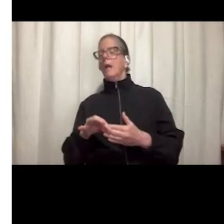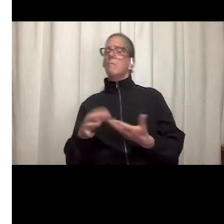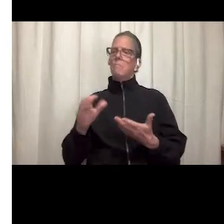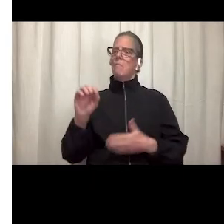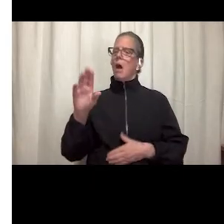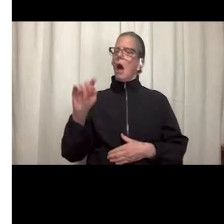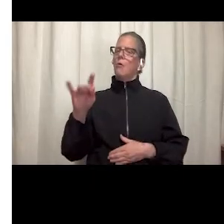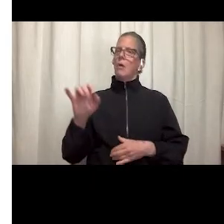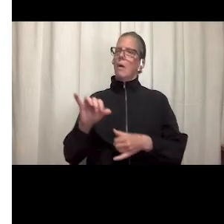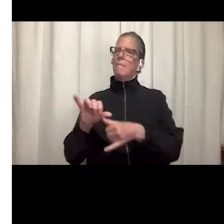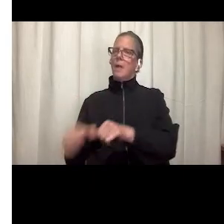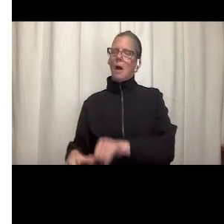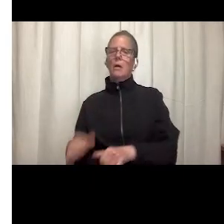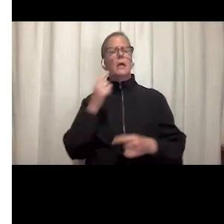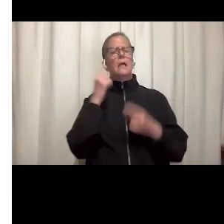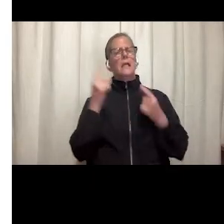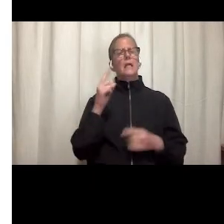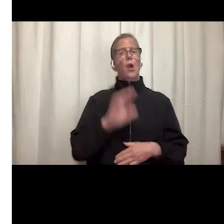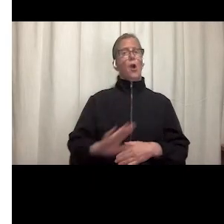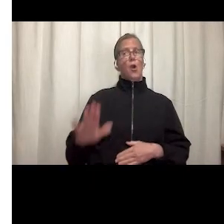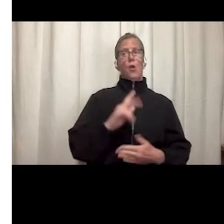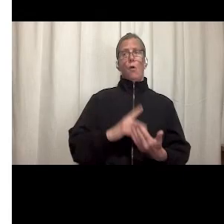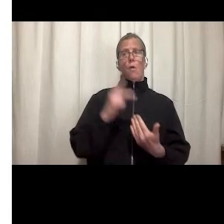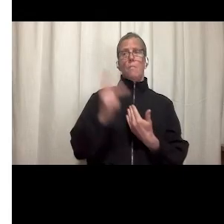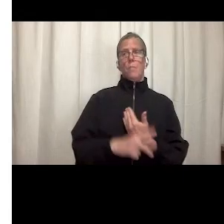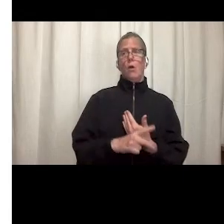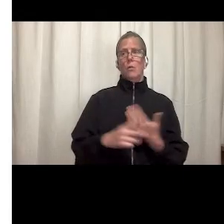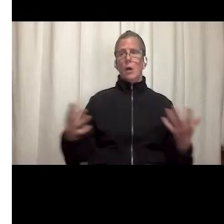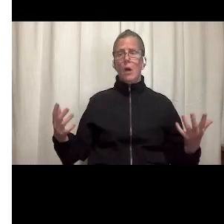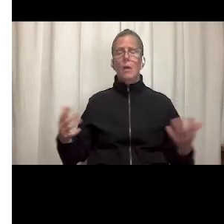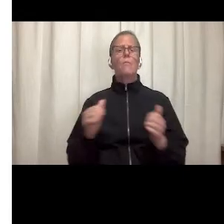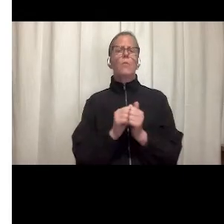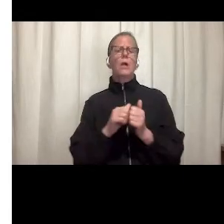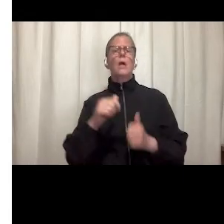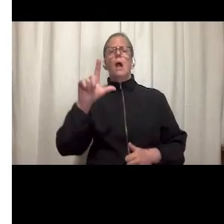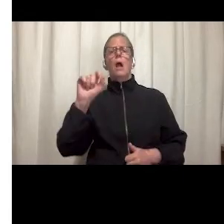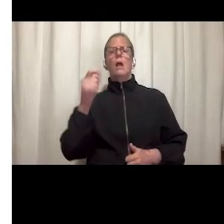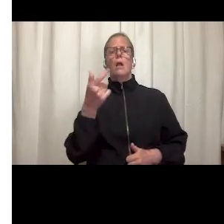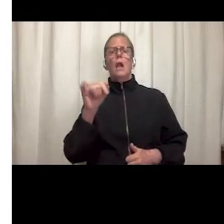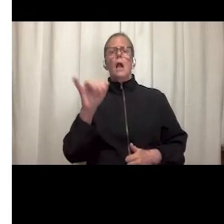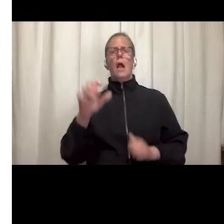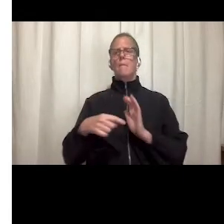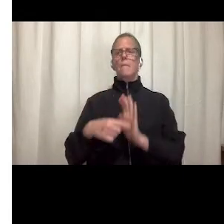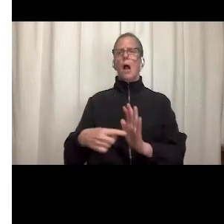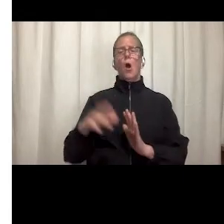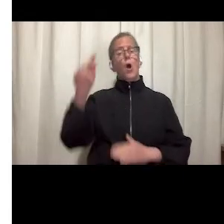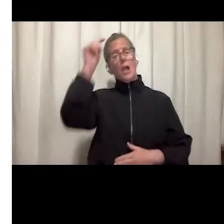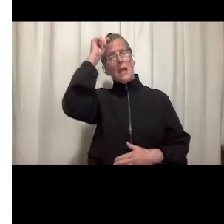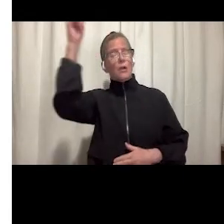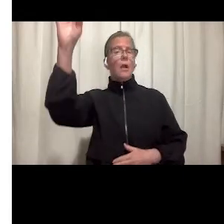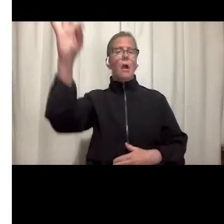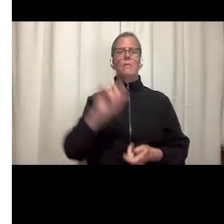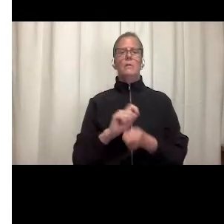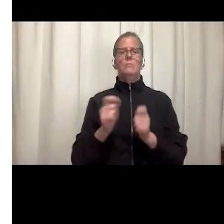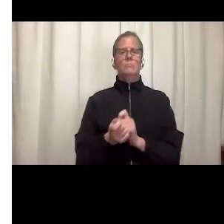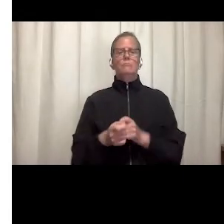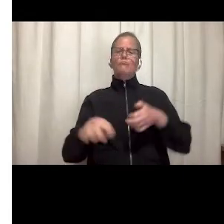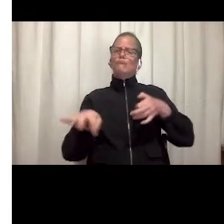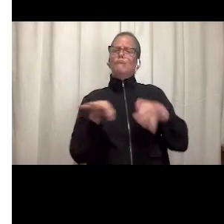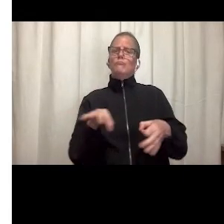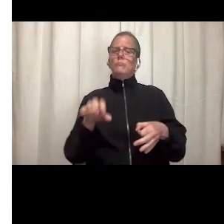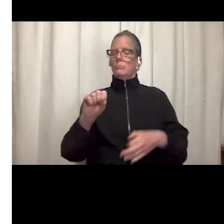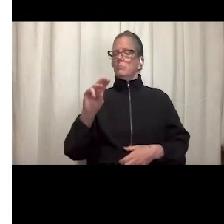revisit your program's logic model or theory of change. Define SMART outcomes. SMART